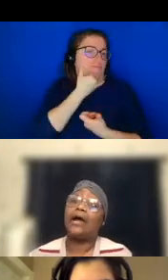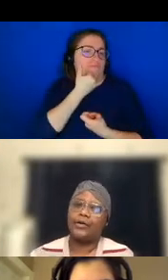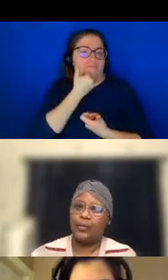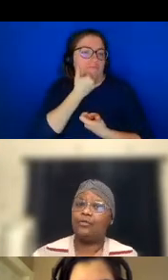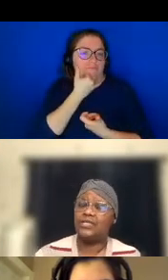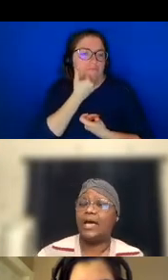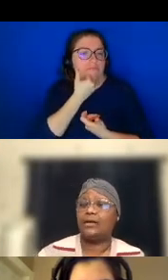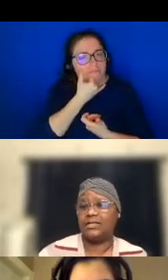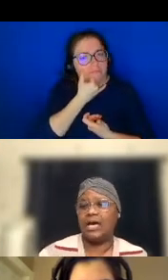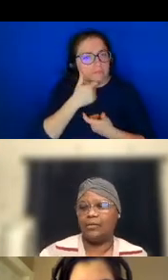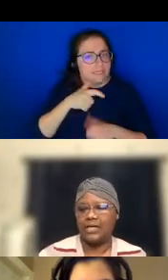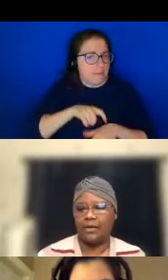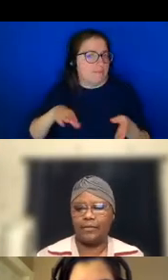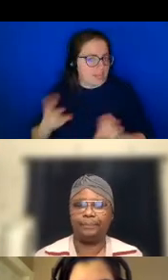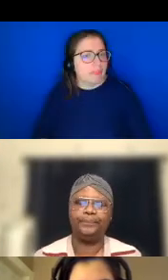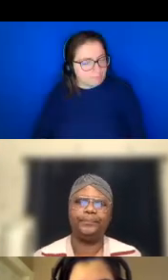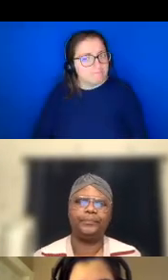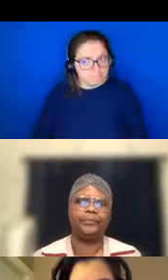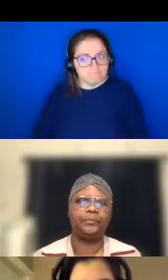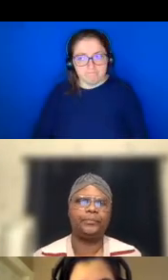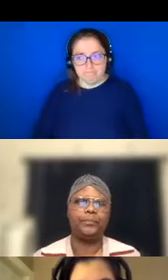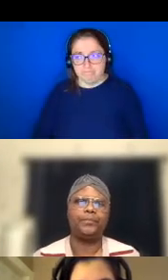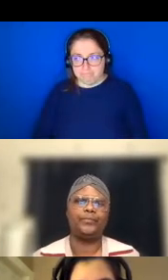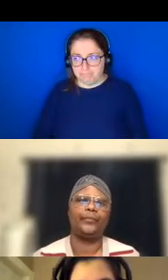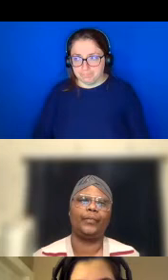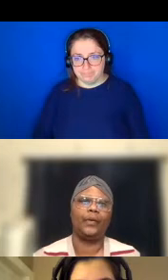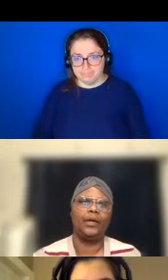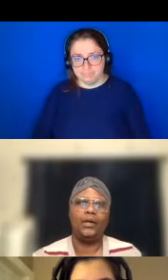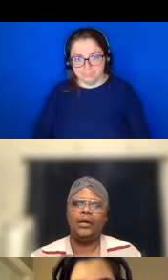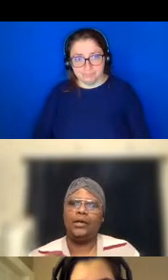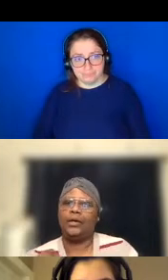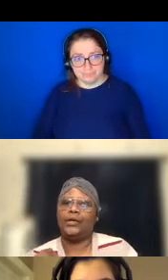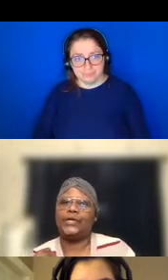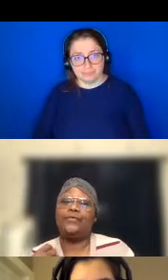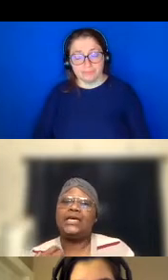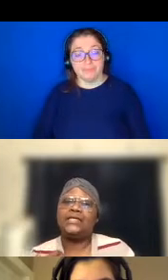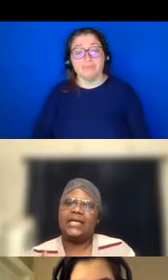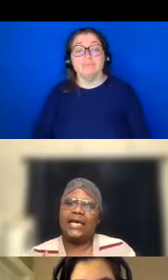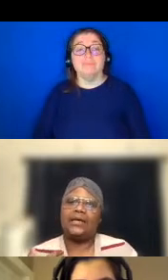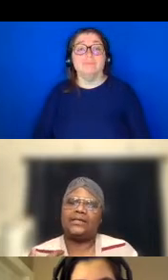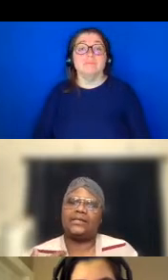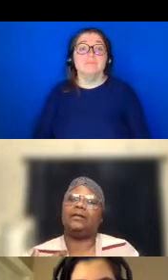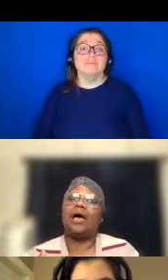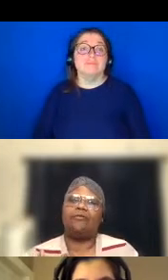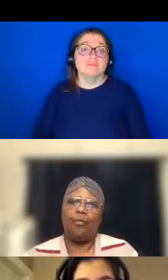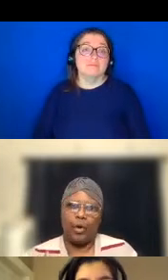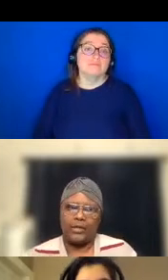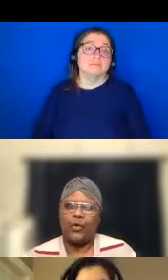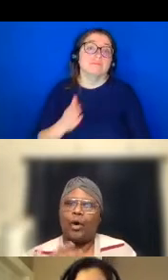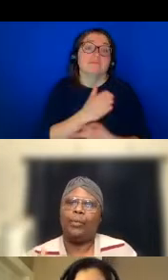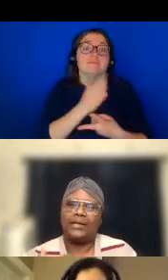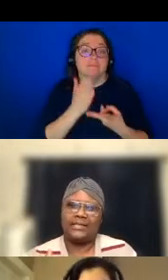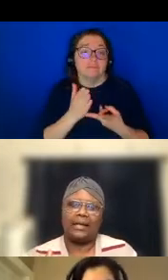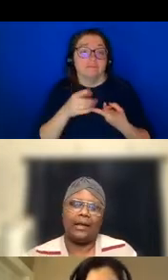errors with respect to time of death. So this is livor mortis,